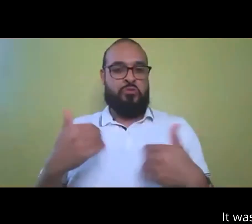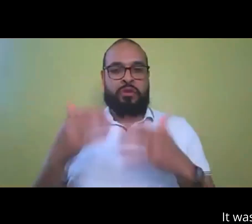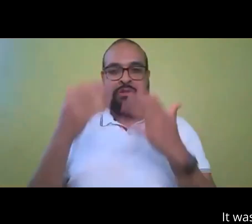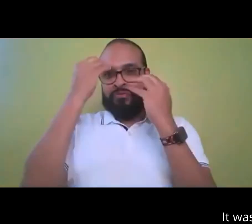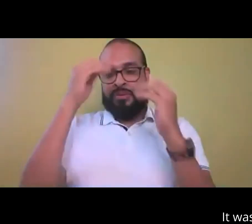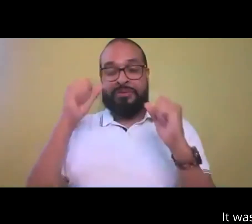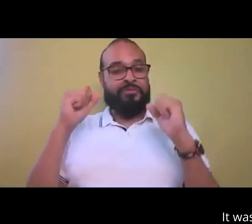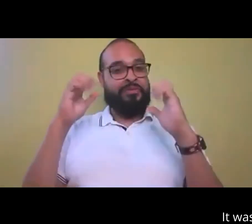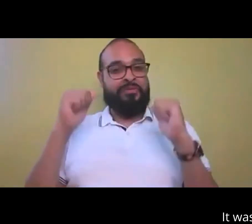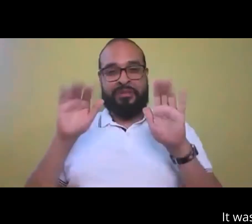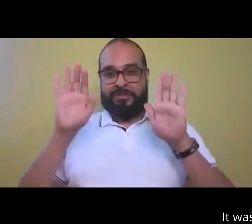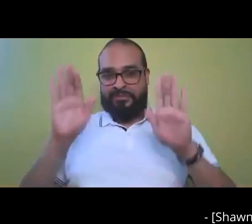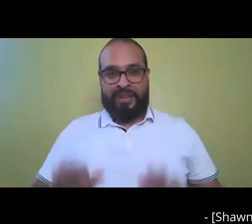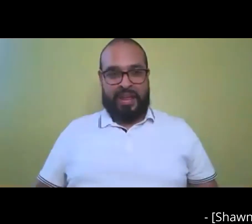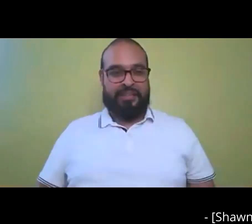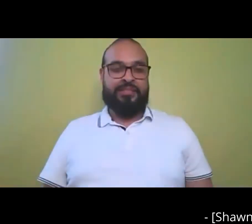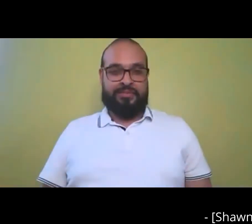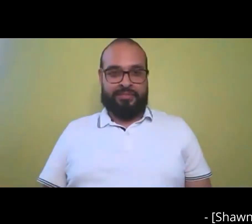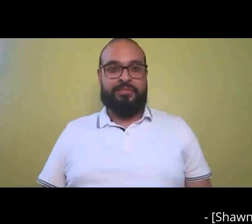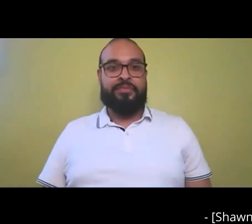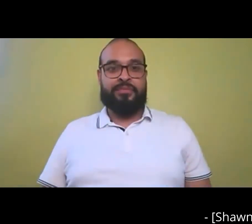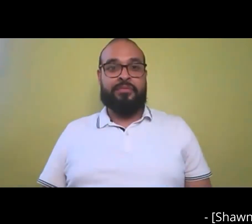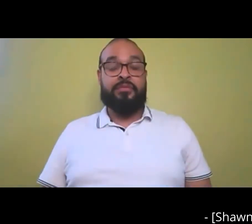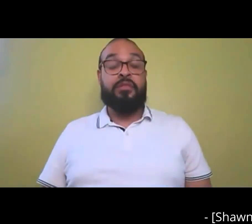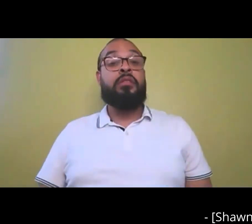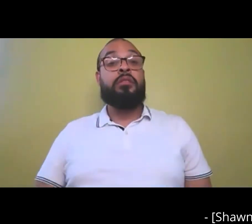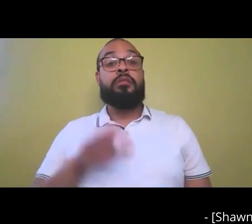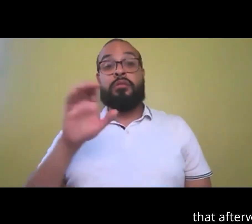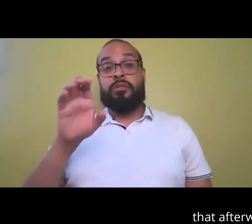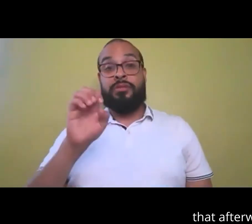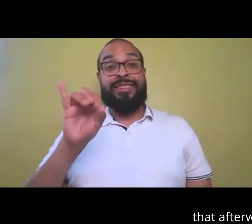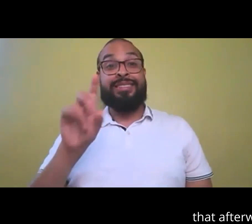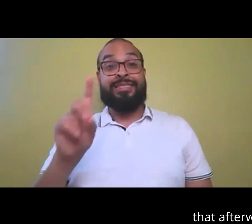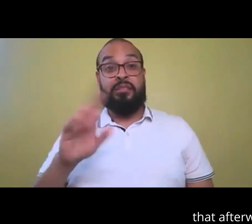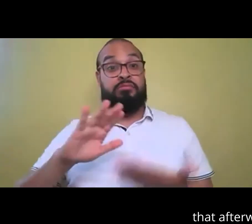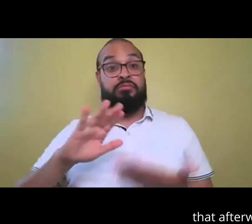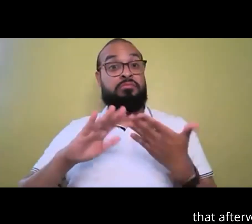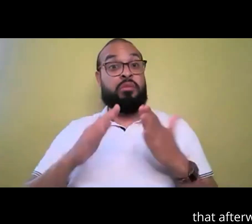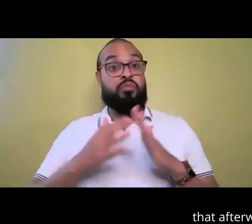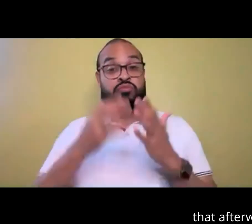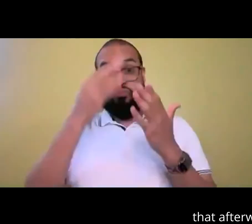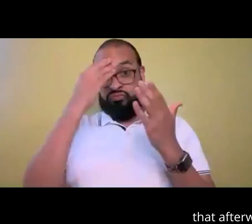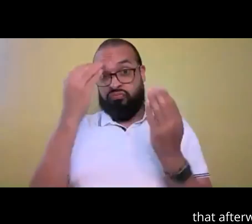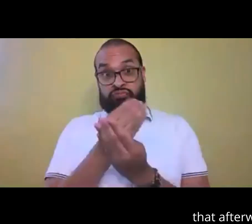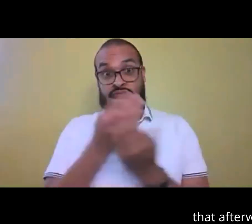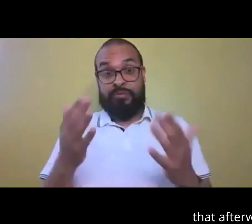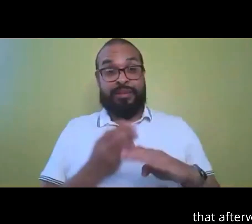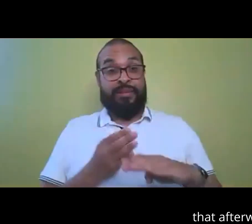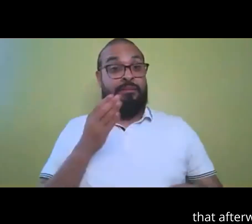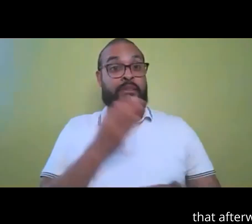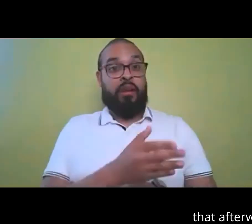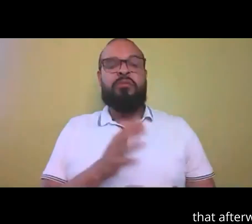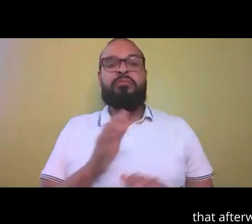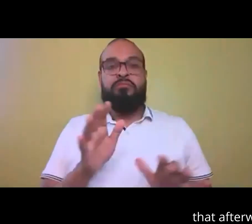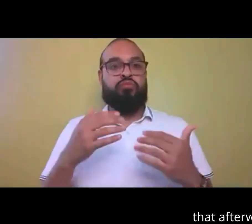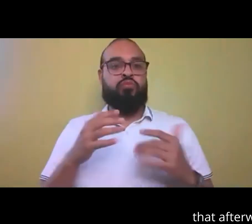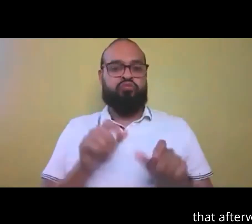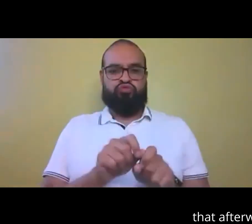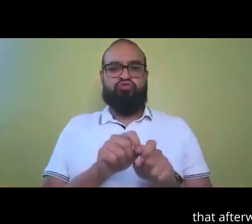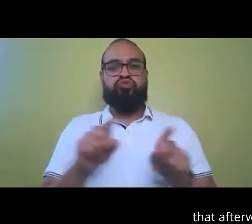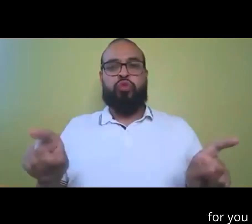fantastic. Thank you. I want to let our CEID community know that afterwards, we will be sending out